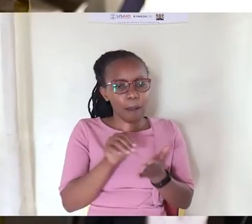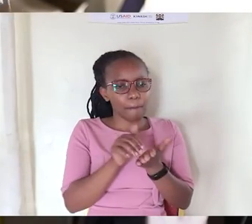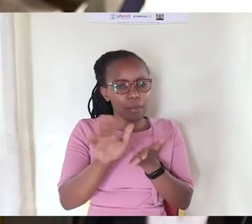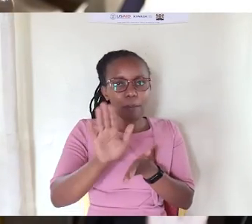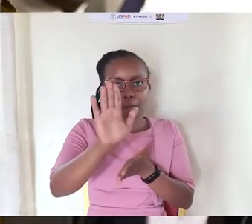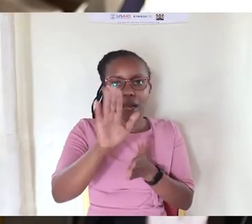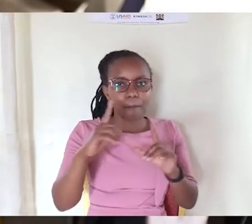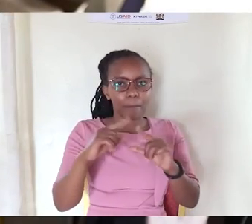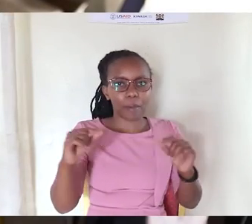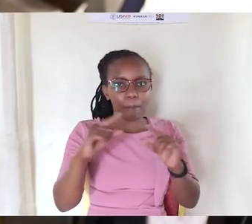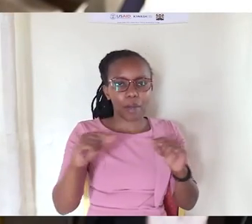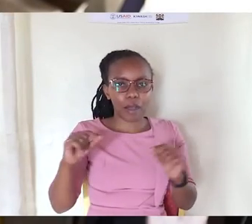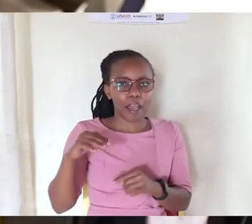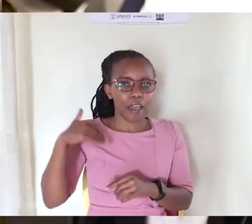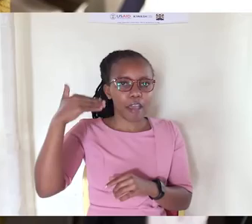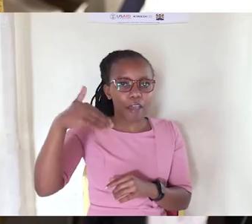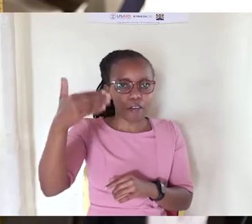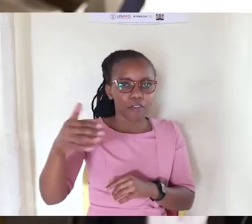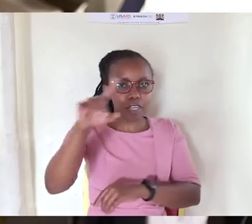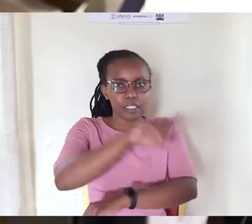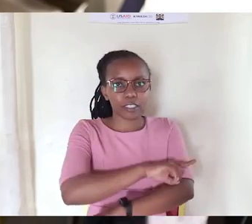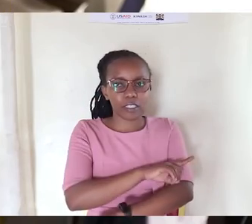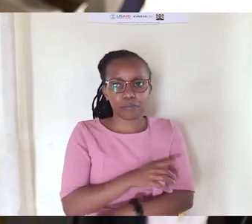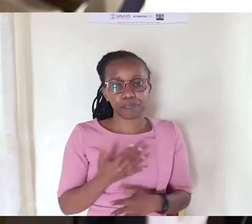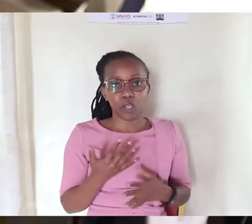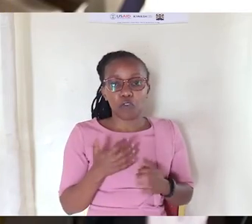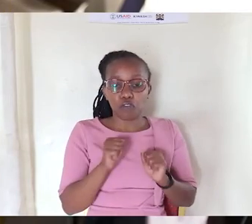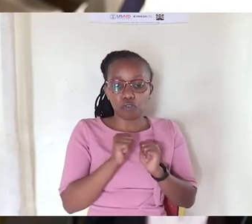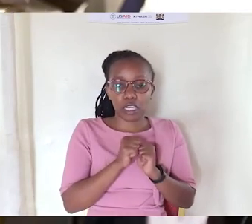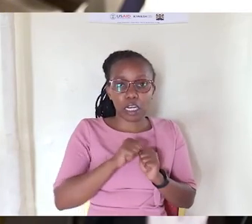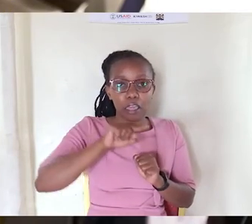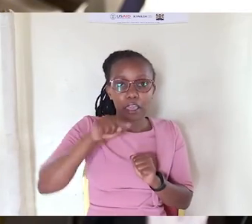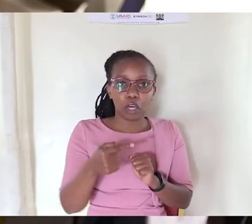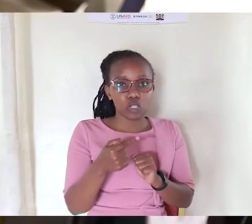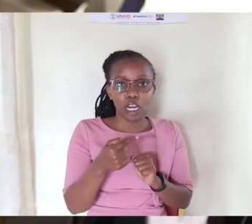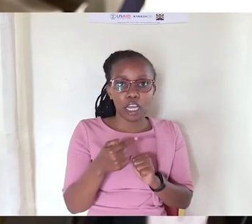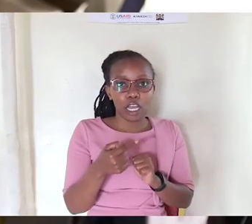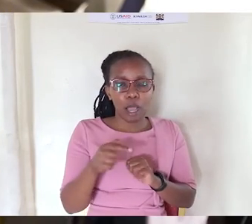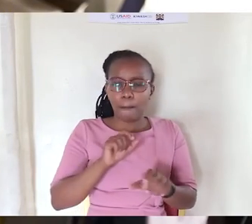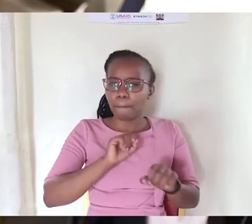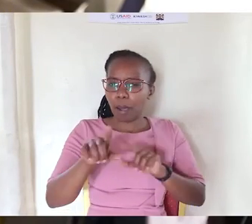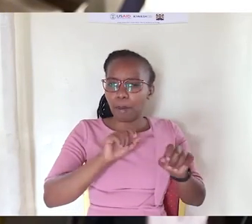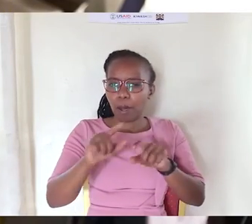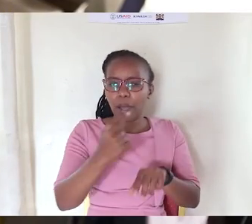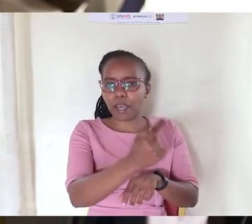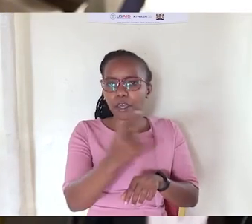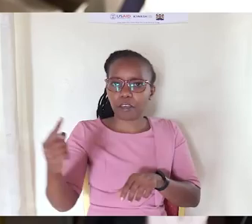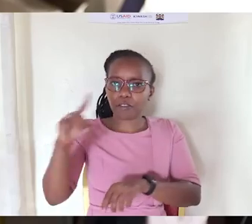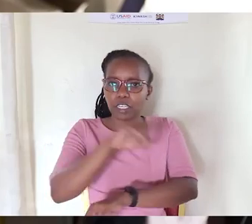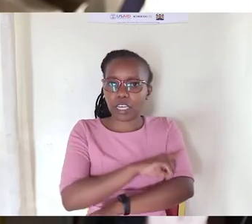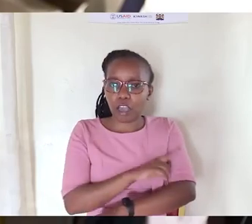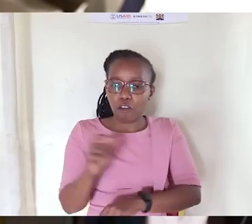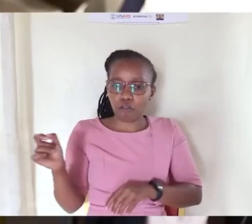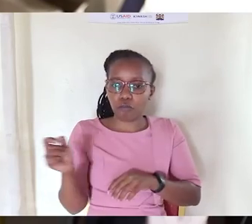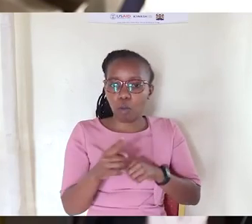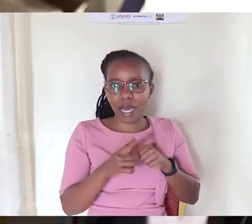heard every single day. And if we have to send 10,000 messages every single day for the next